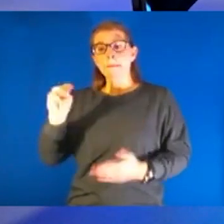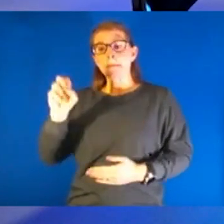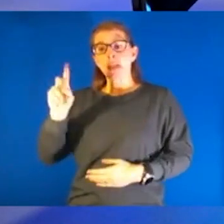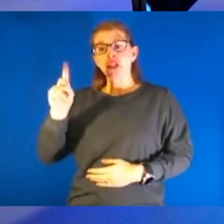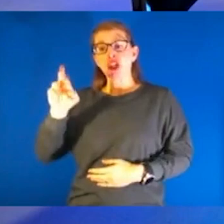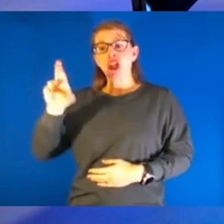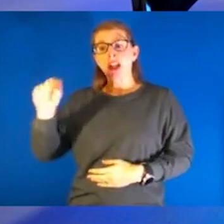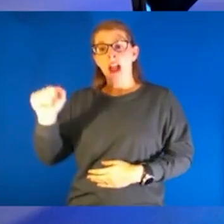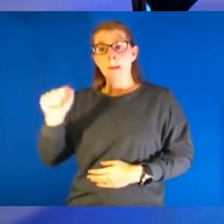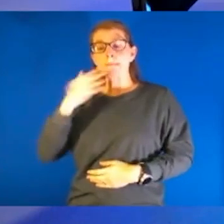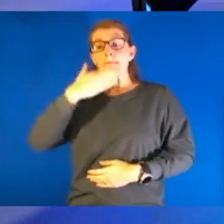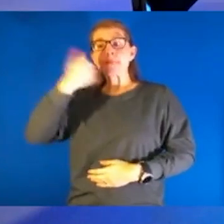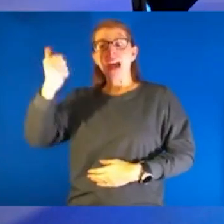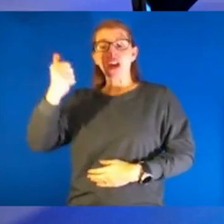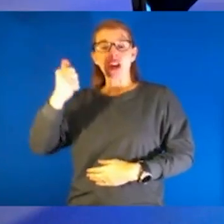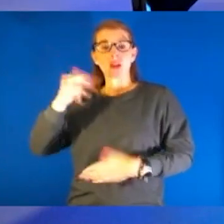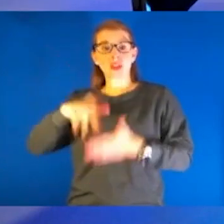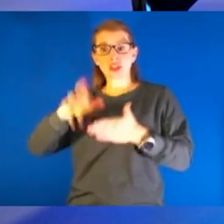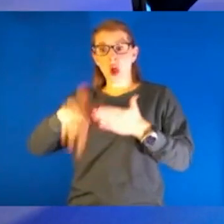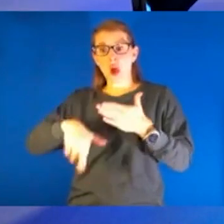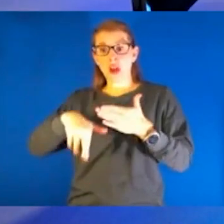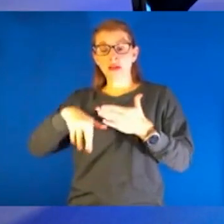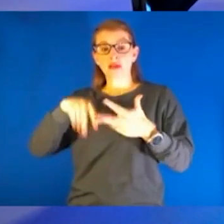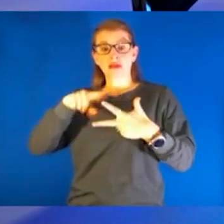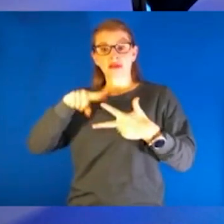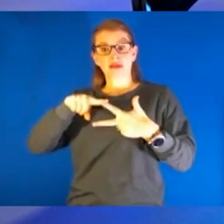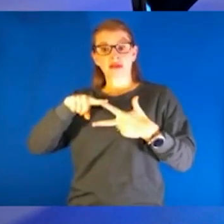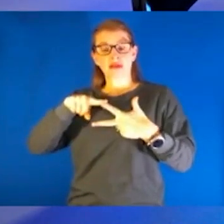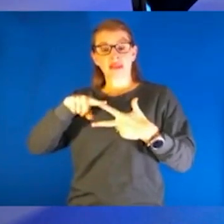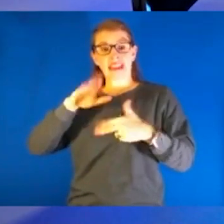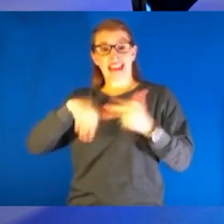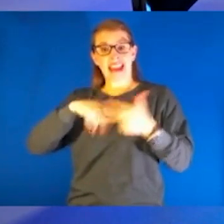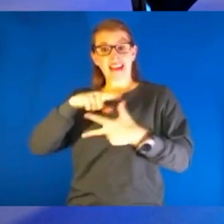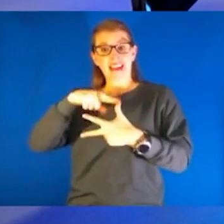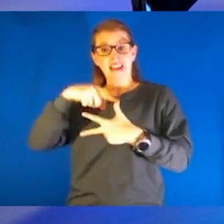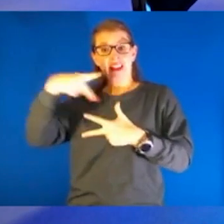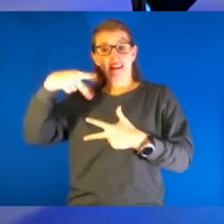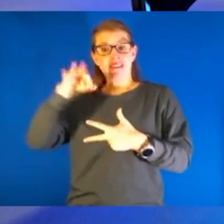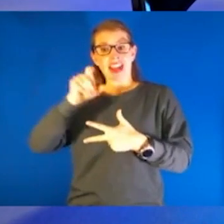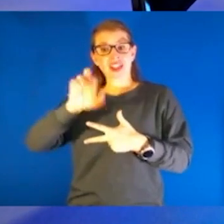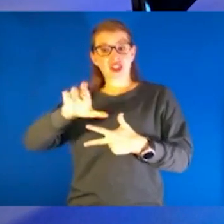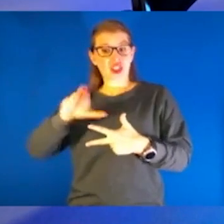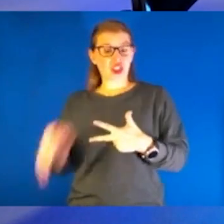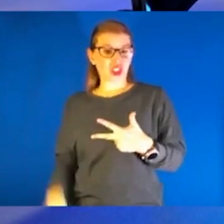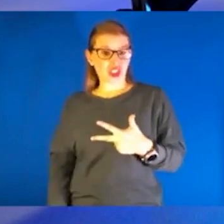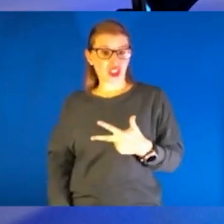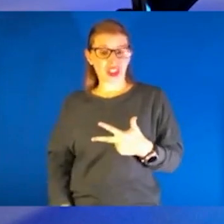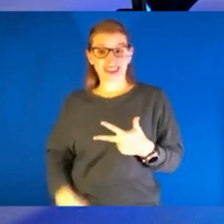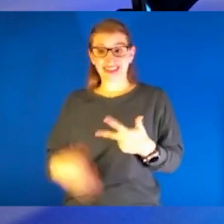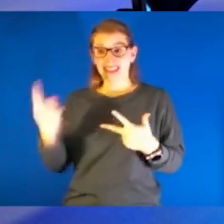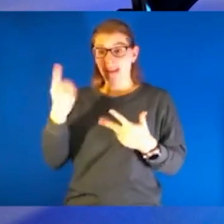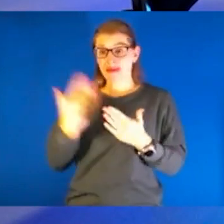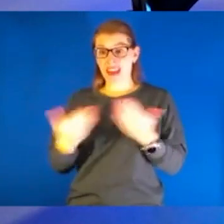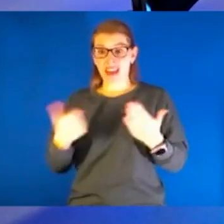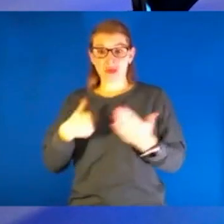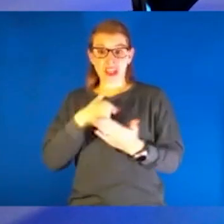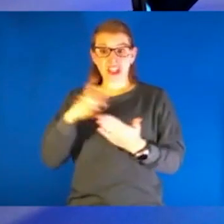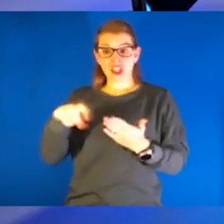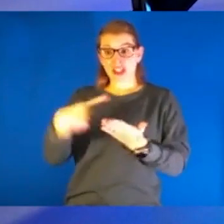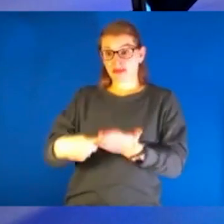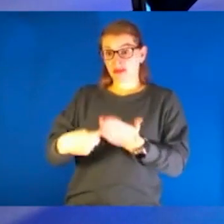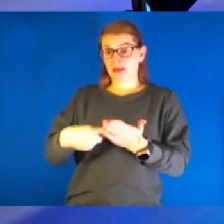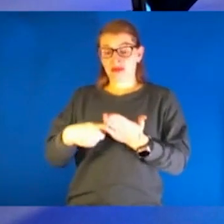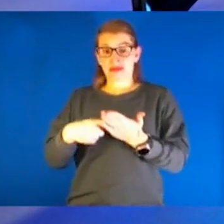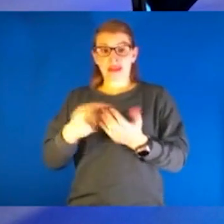as antibody levels than Pfizer. Is that just something we should really think about, or is it a variation of the amount of drug, the